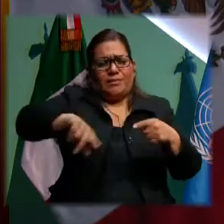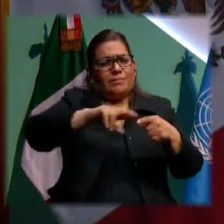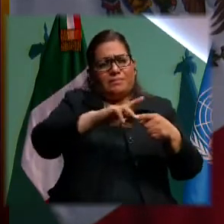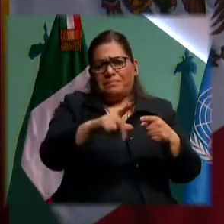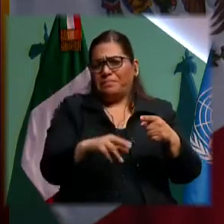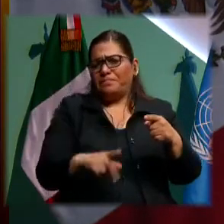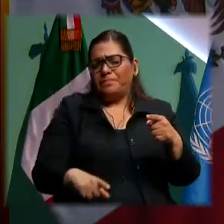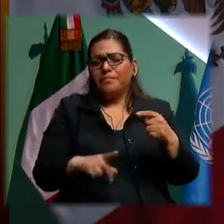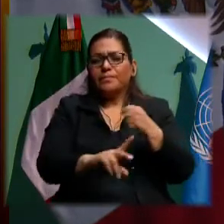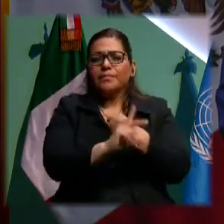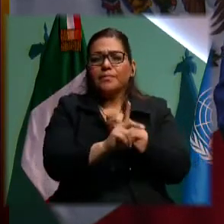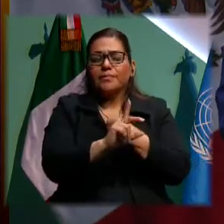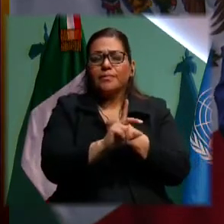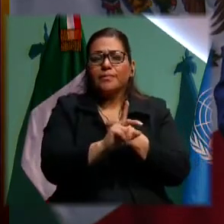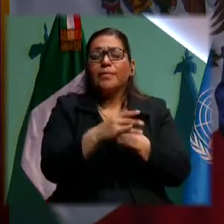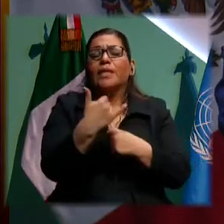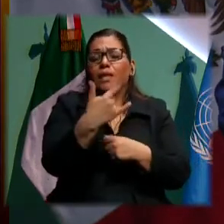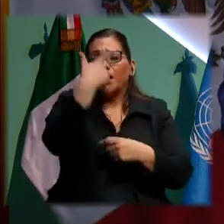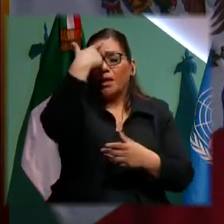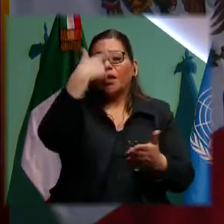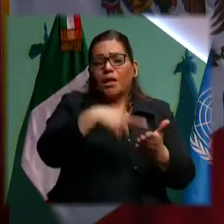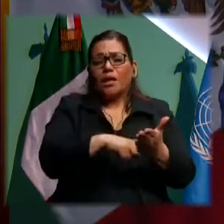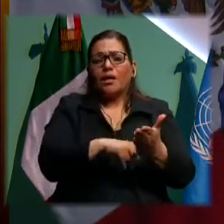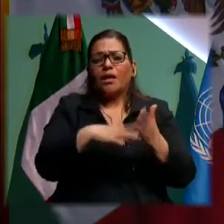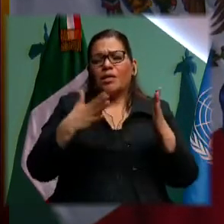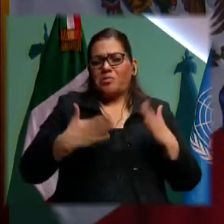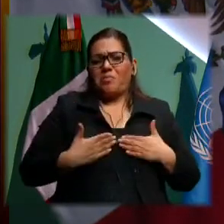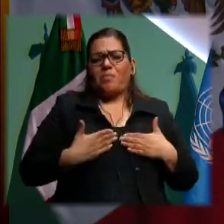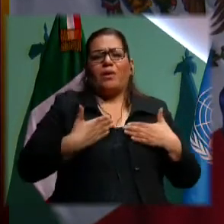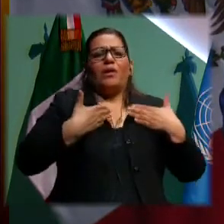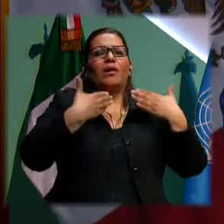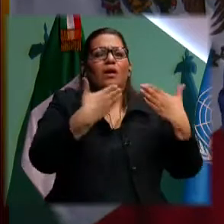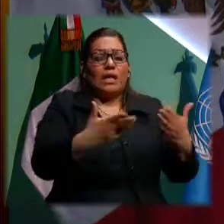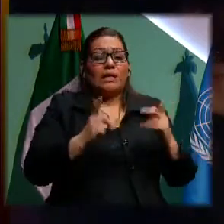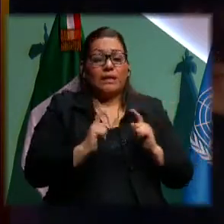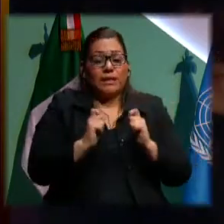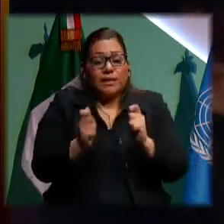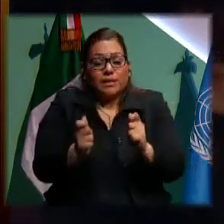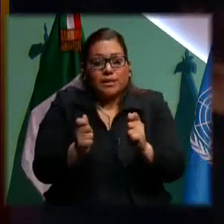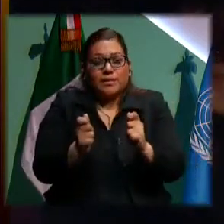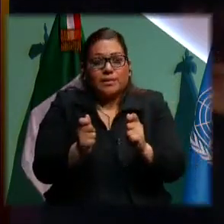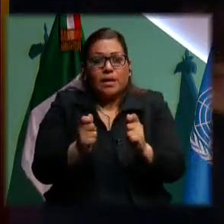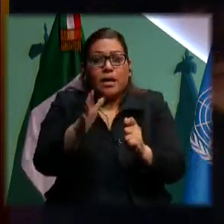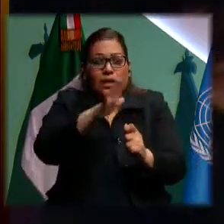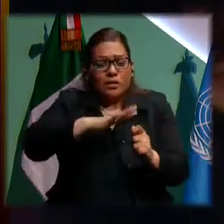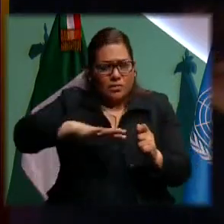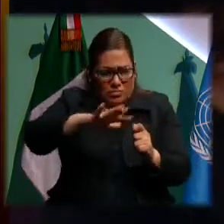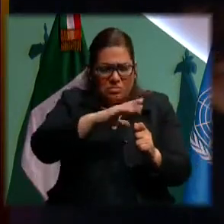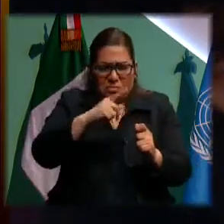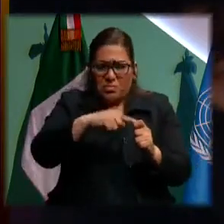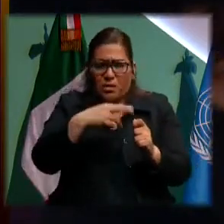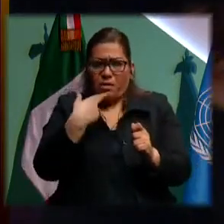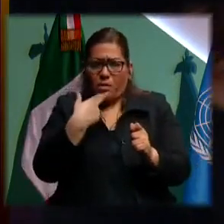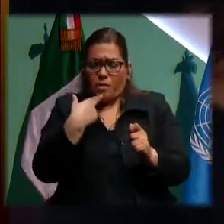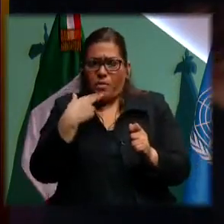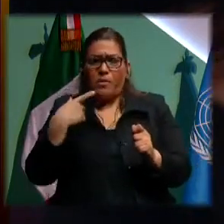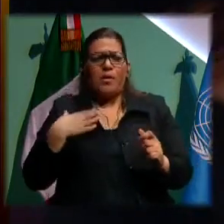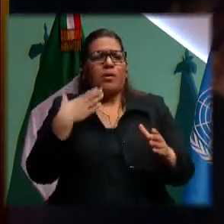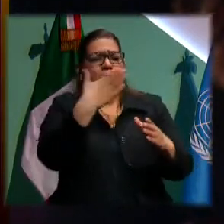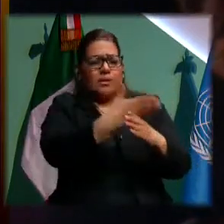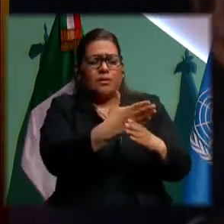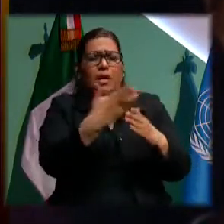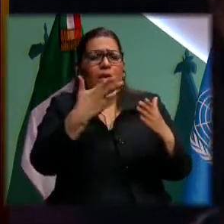trust. Do we have trust? Is there trust in the use of the tool for the benefit of